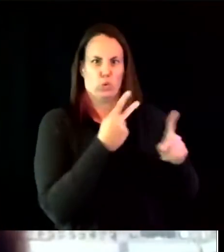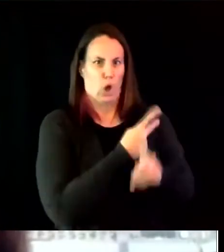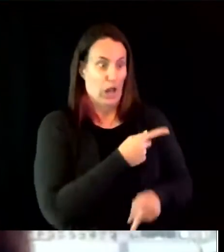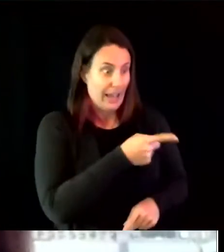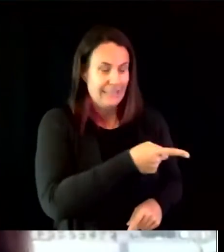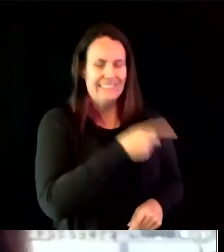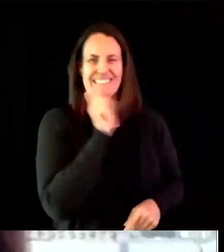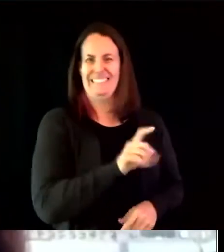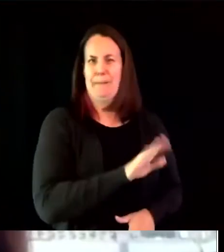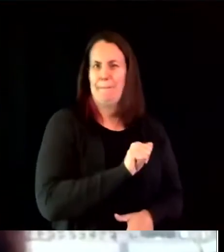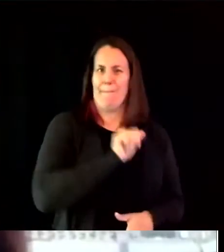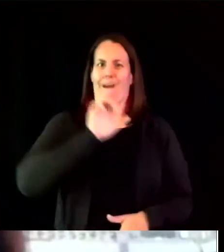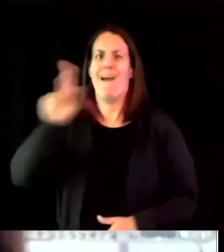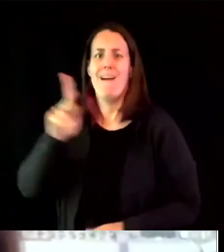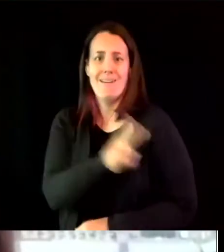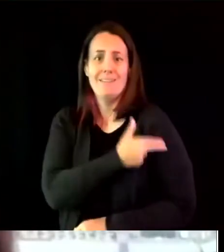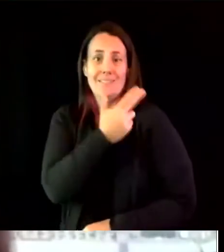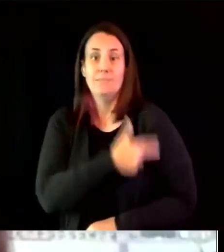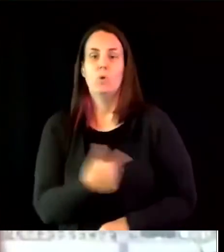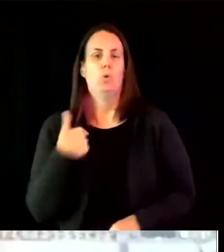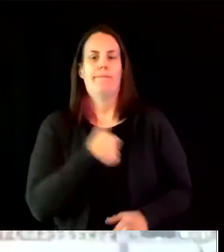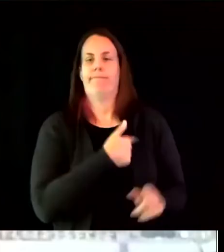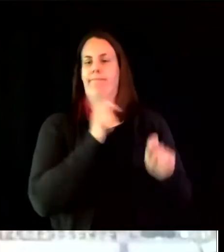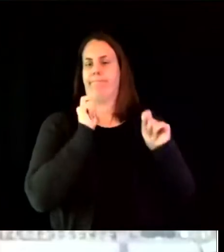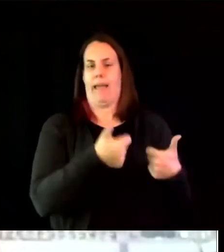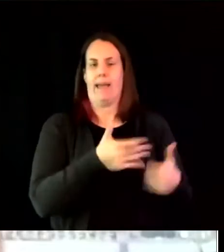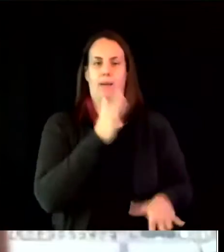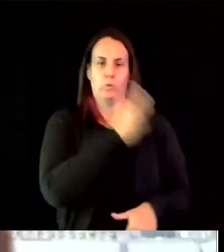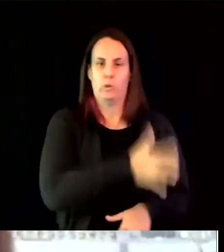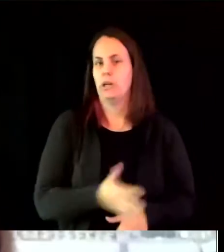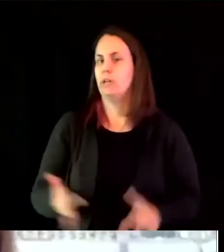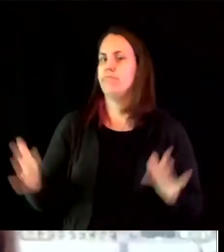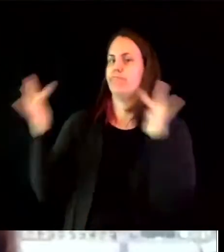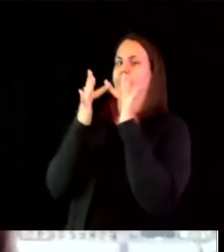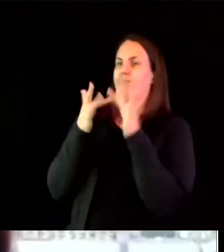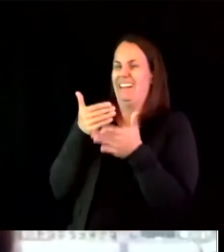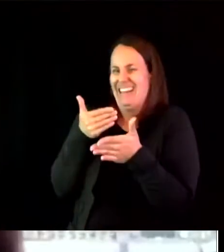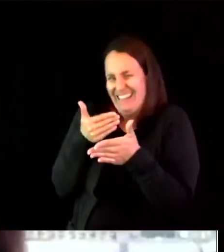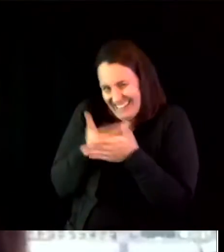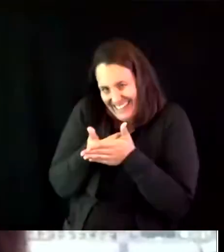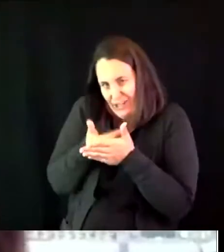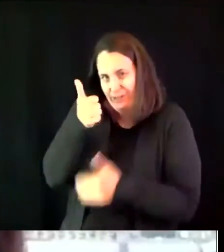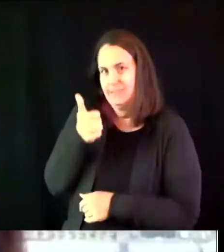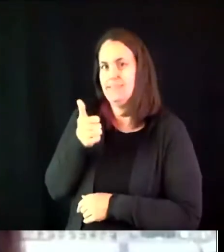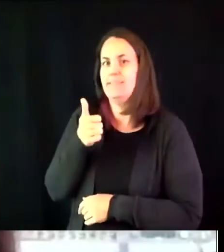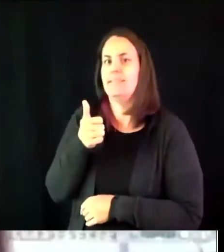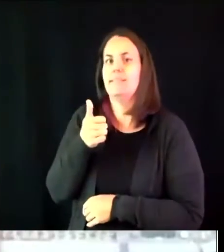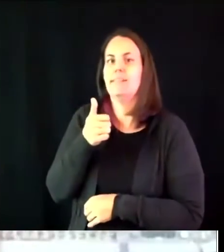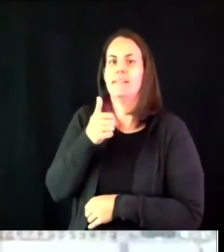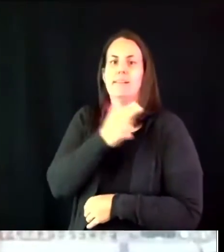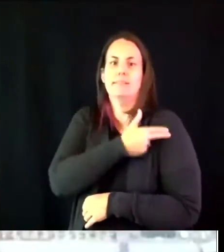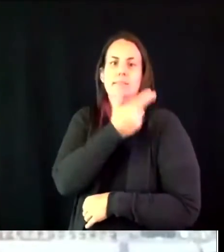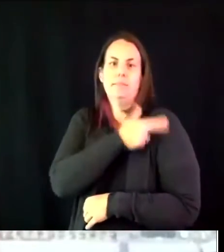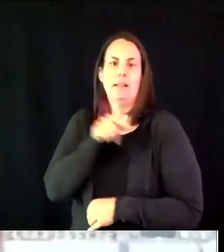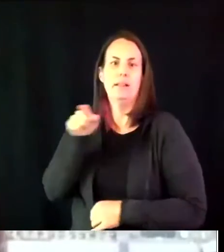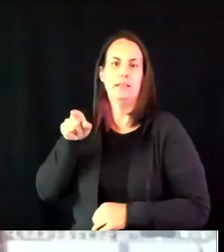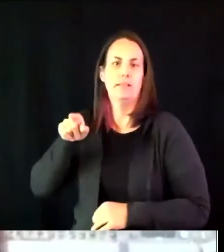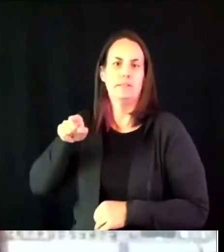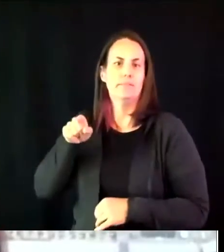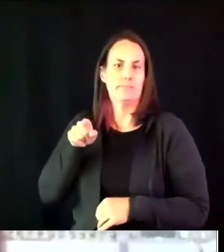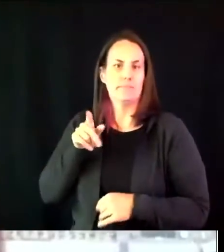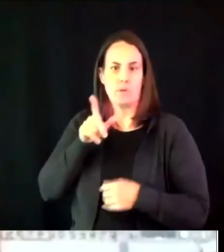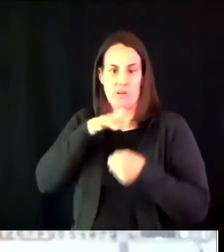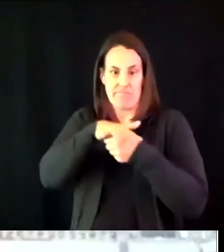hospital that is closest to the ACF. They will be transported by our rapid response team in an ambulance to